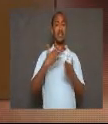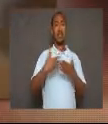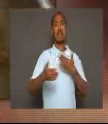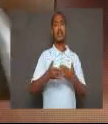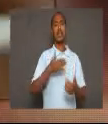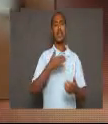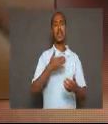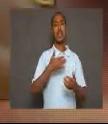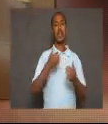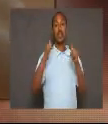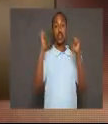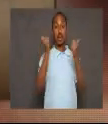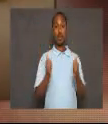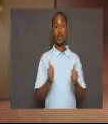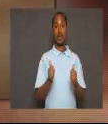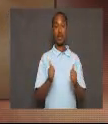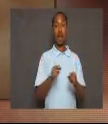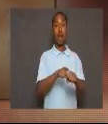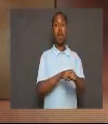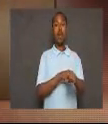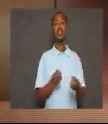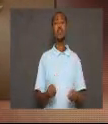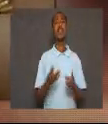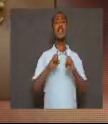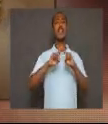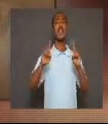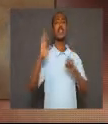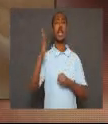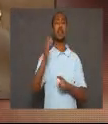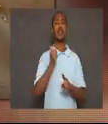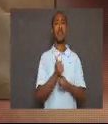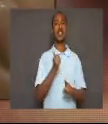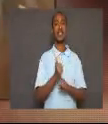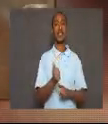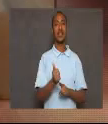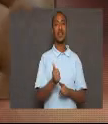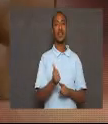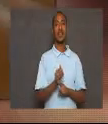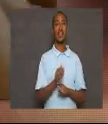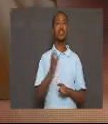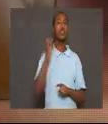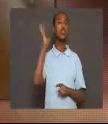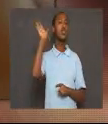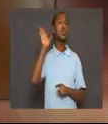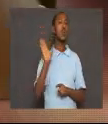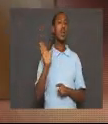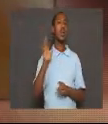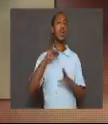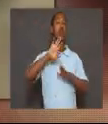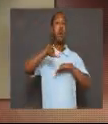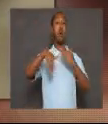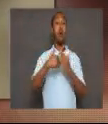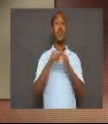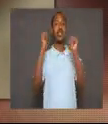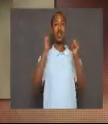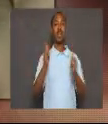it, along with many other different types of metal, into jewelry of all shapes and